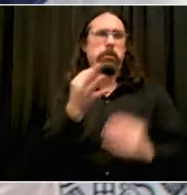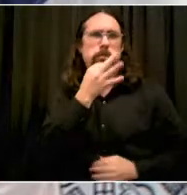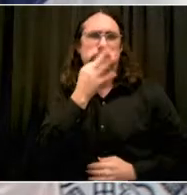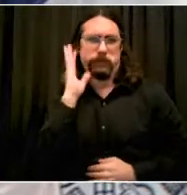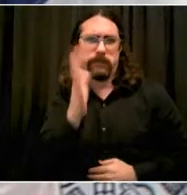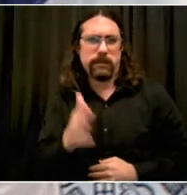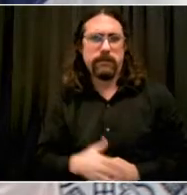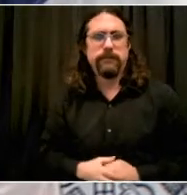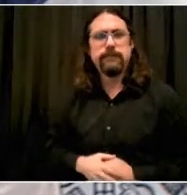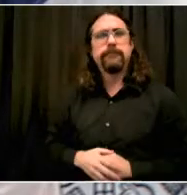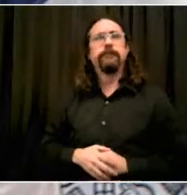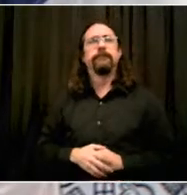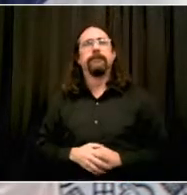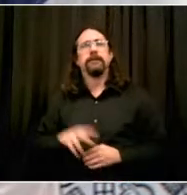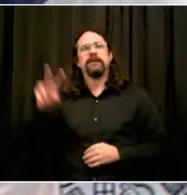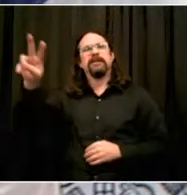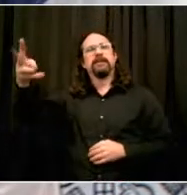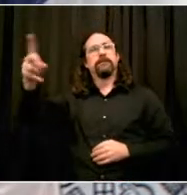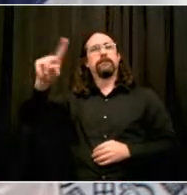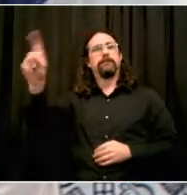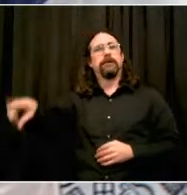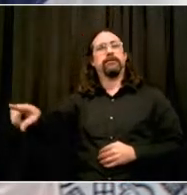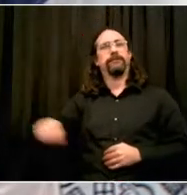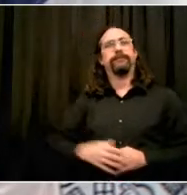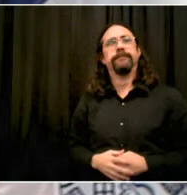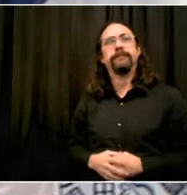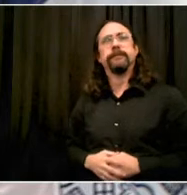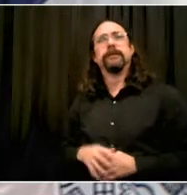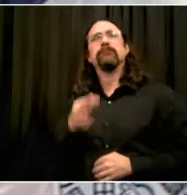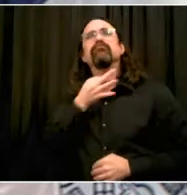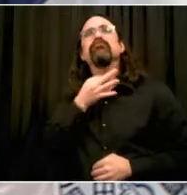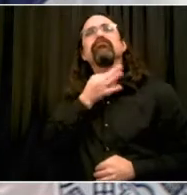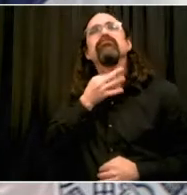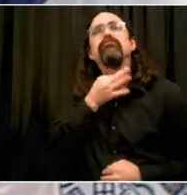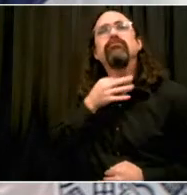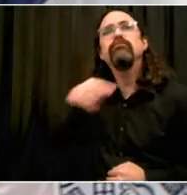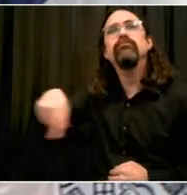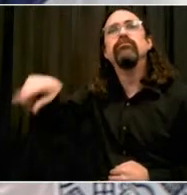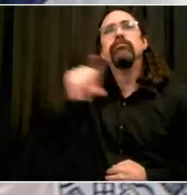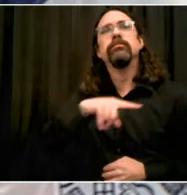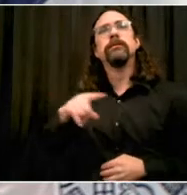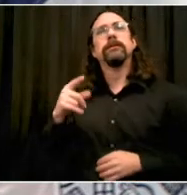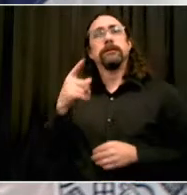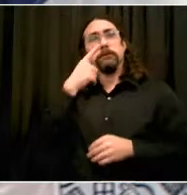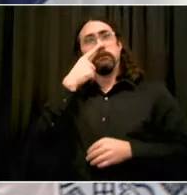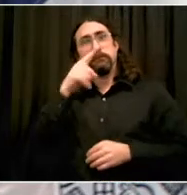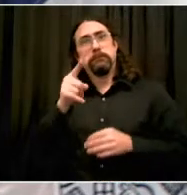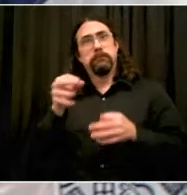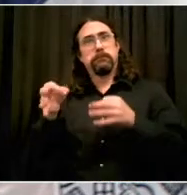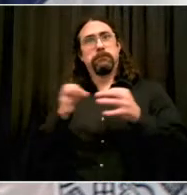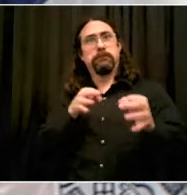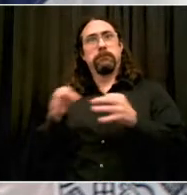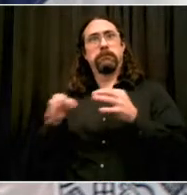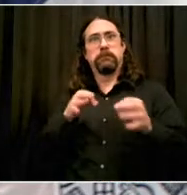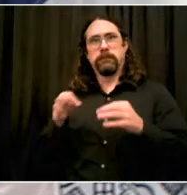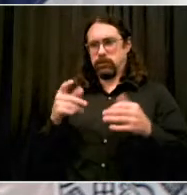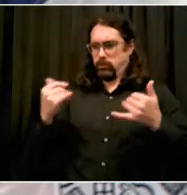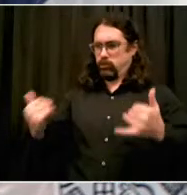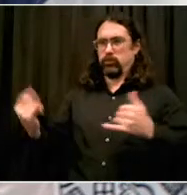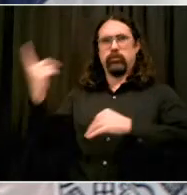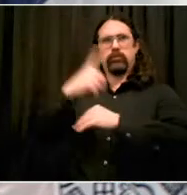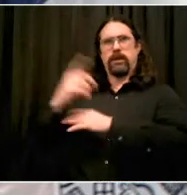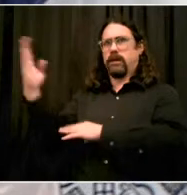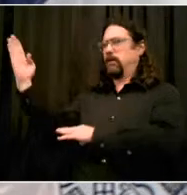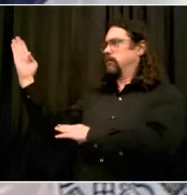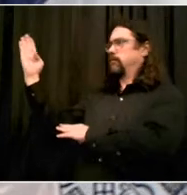earlier this morning that the school chancellor had reached out to